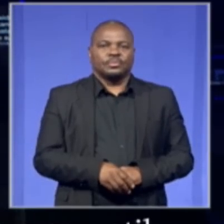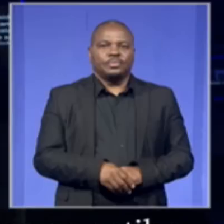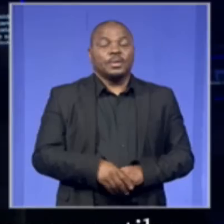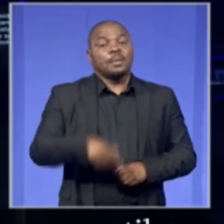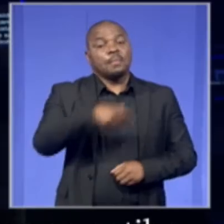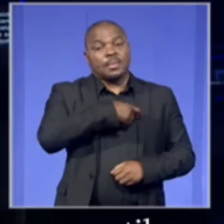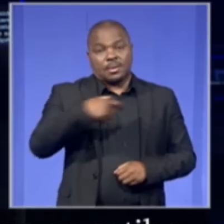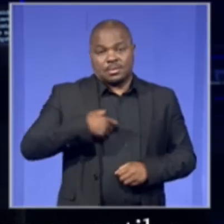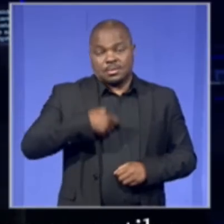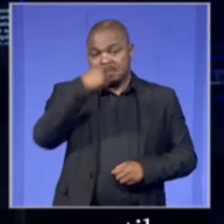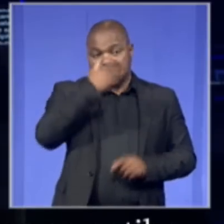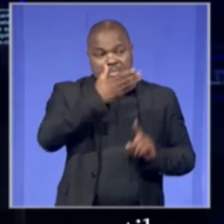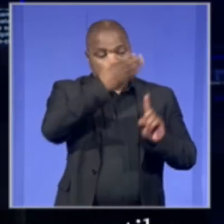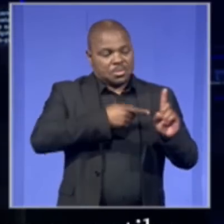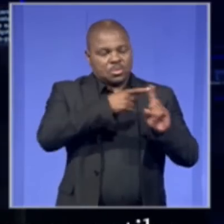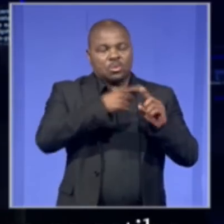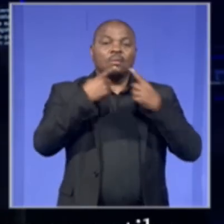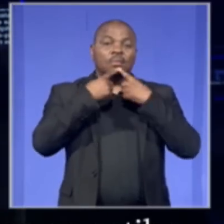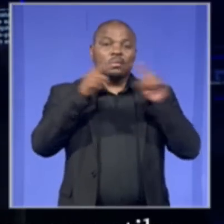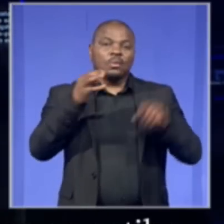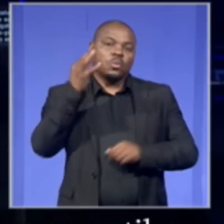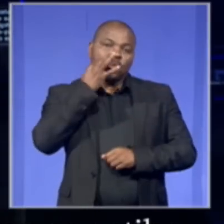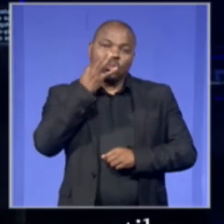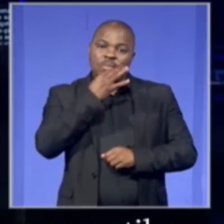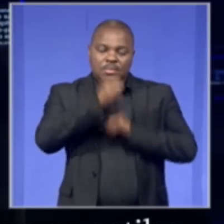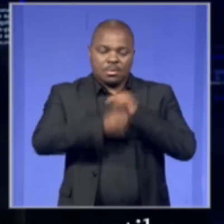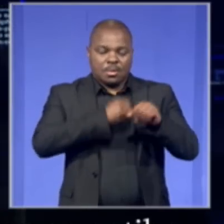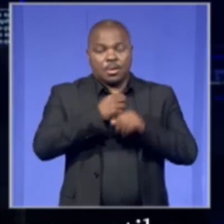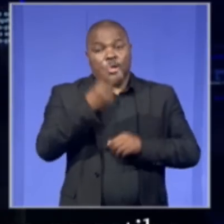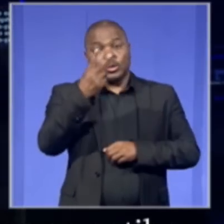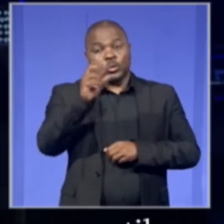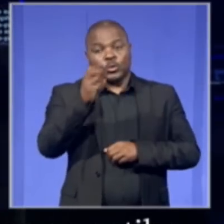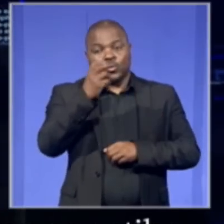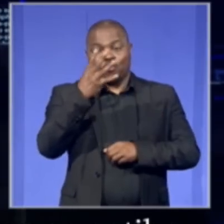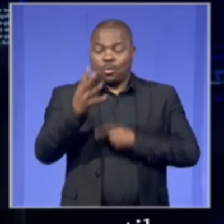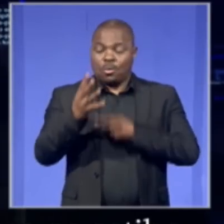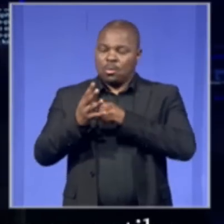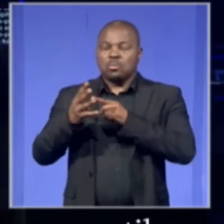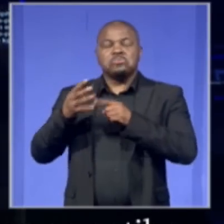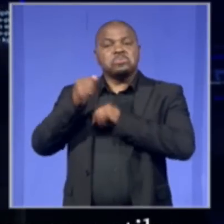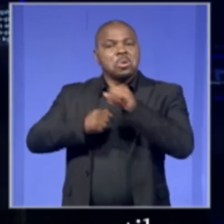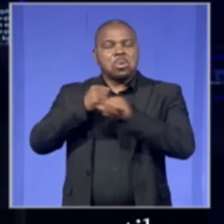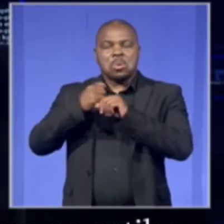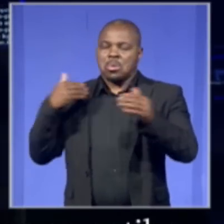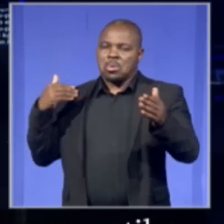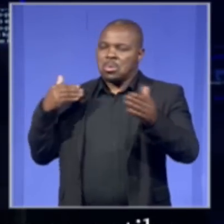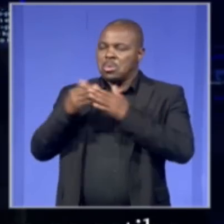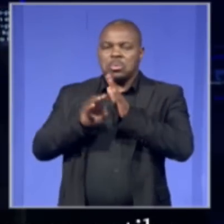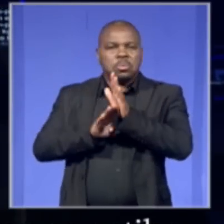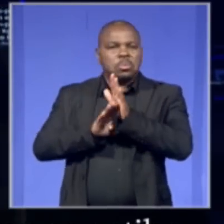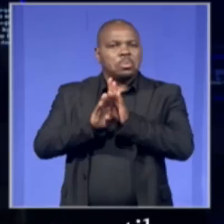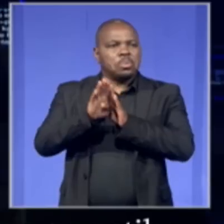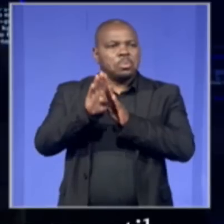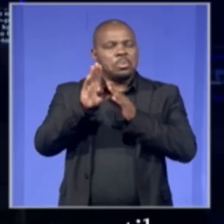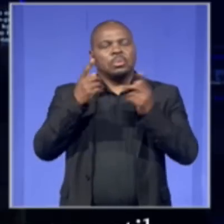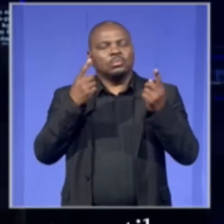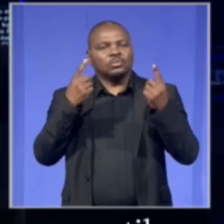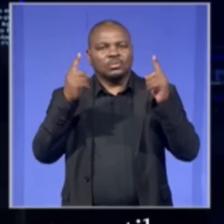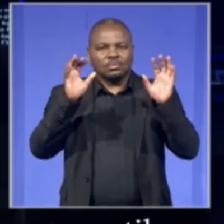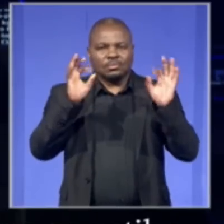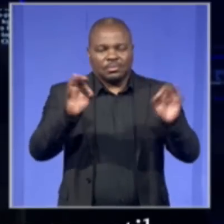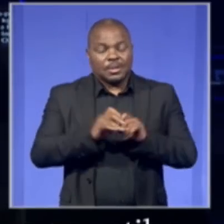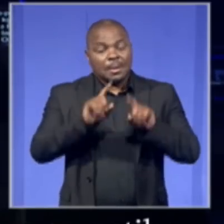Mopresidente Cyril Ramaphosa o phatlaladitse selemo sa 2024 e le sa diphetoho le kgatelopele o re le ha ho ena le kgatelopele e